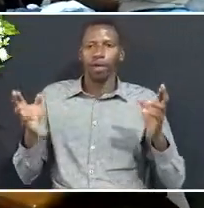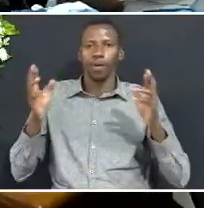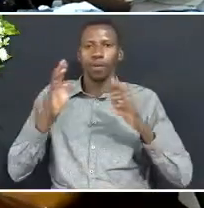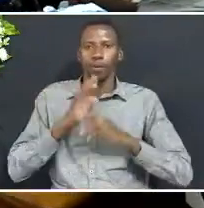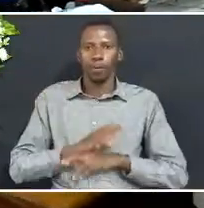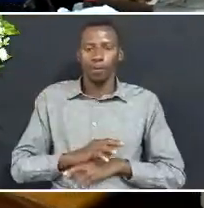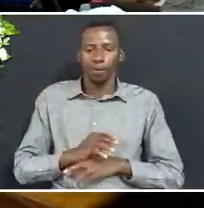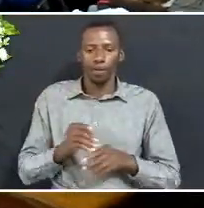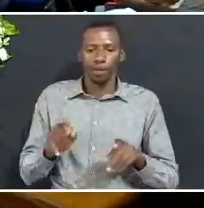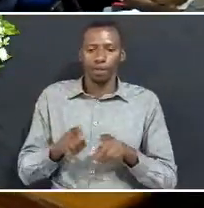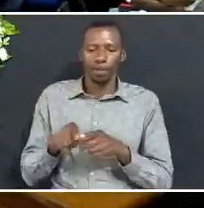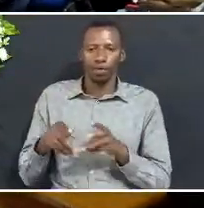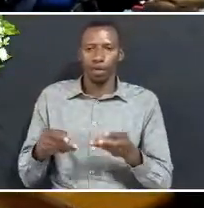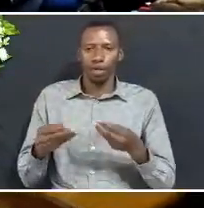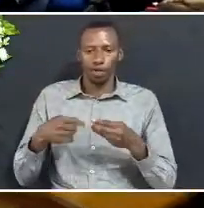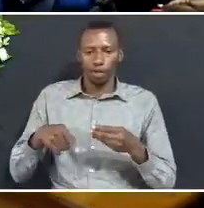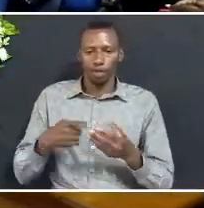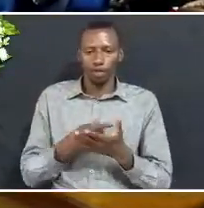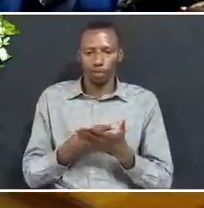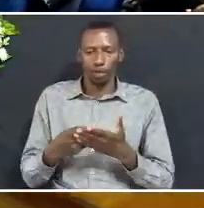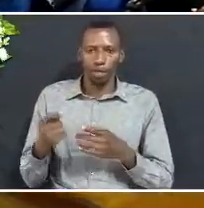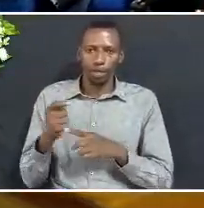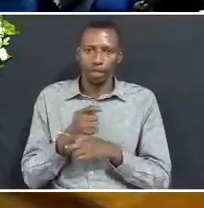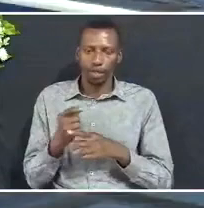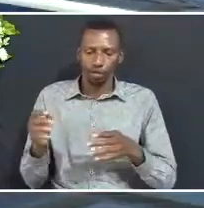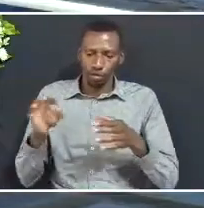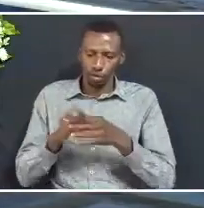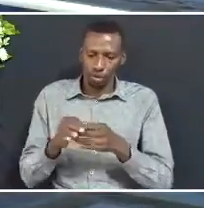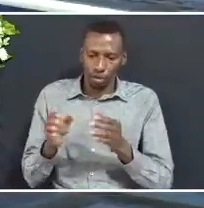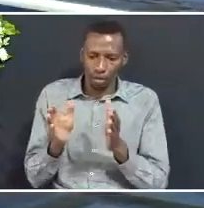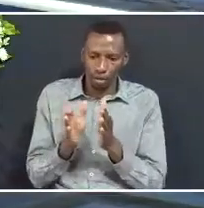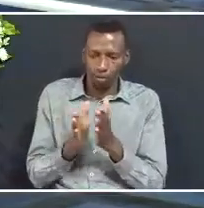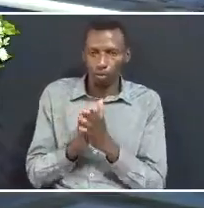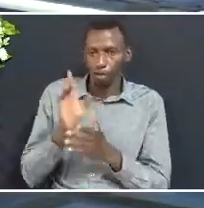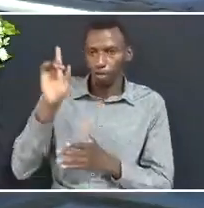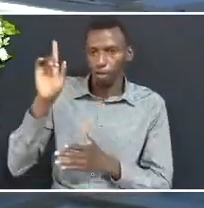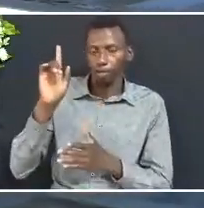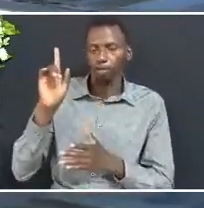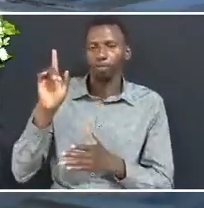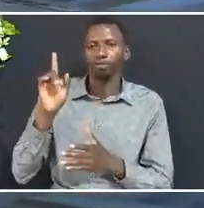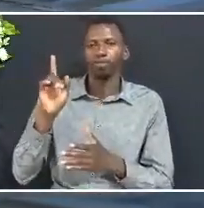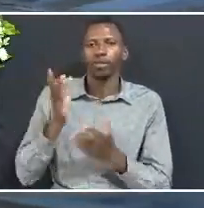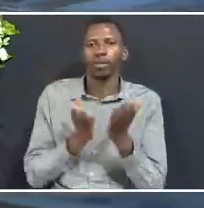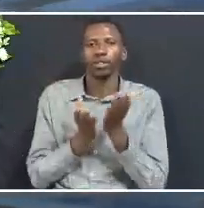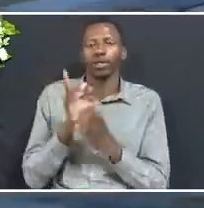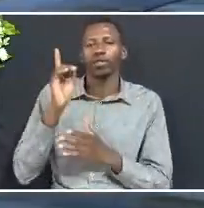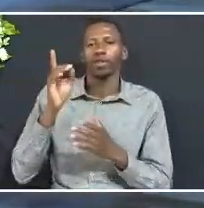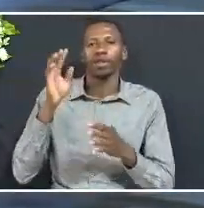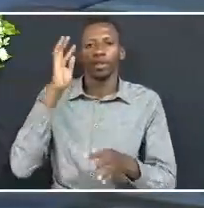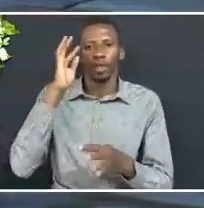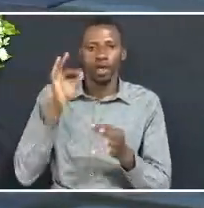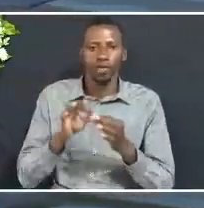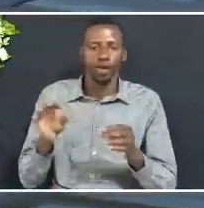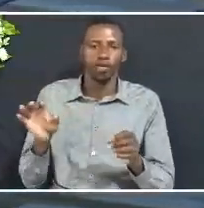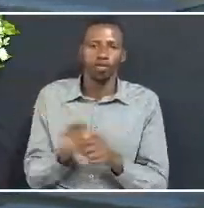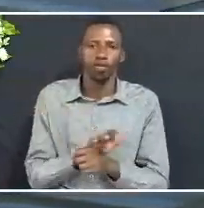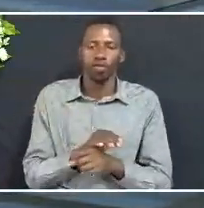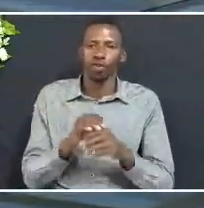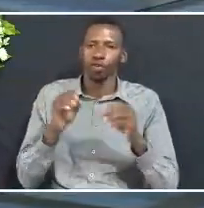join hands with Him in serving Him faithfully. There is no one who has done perfectly